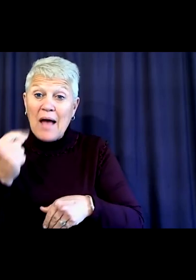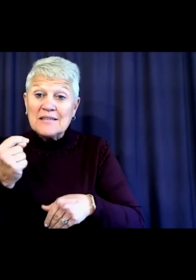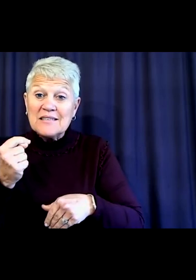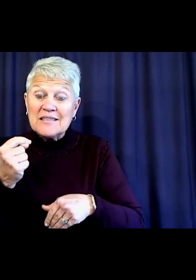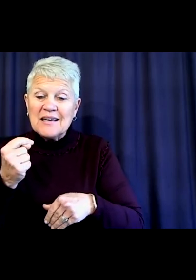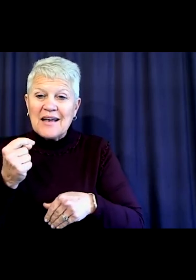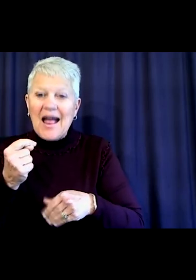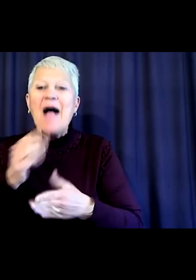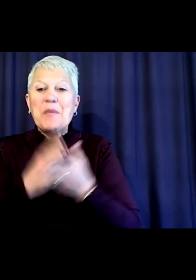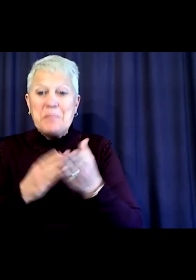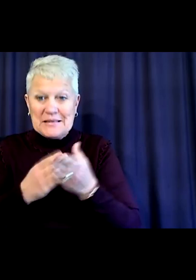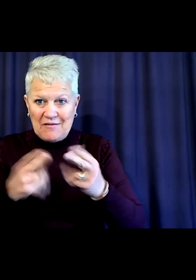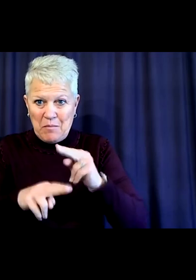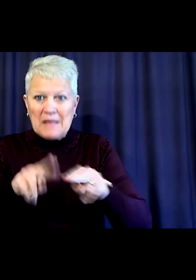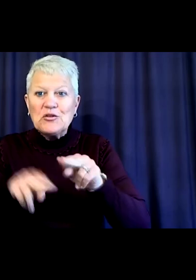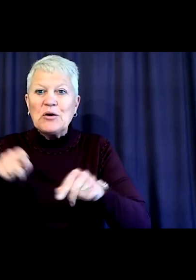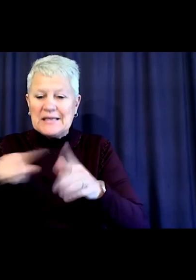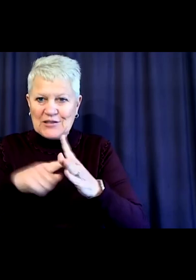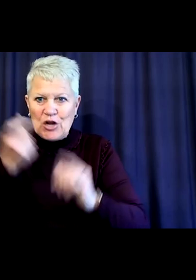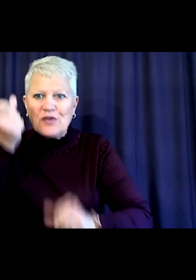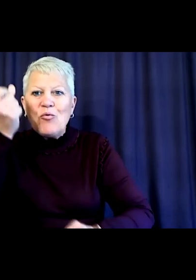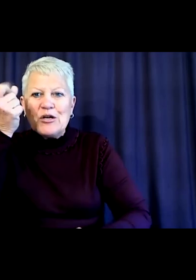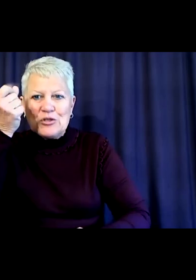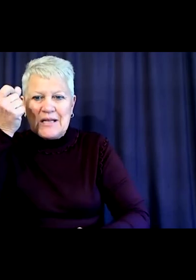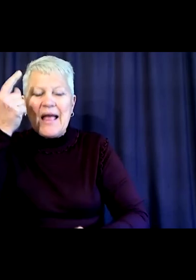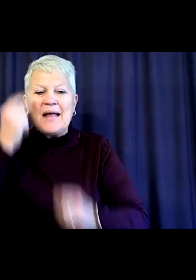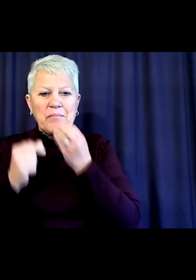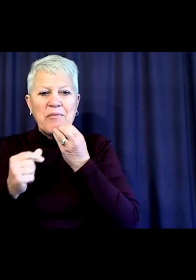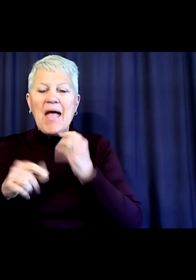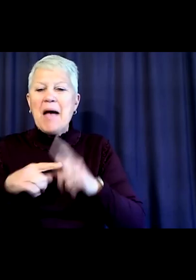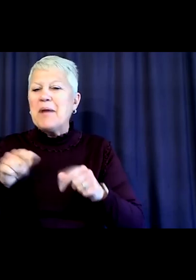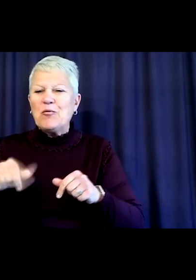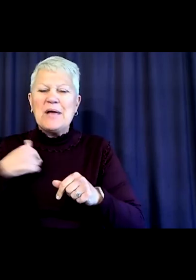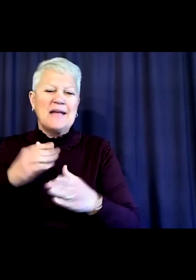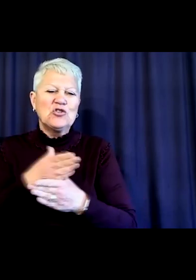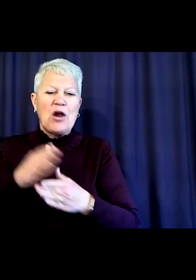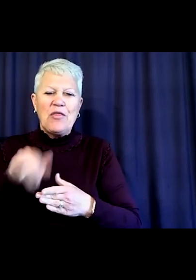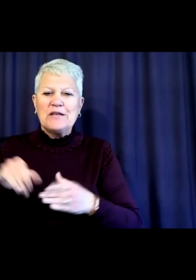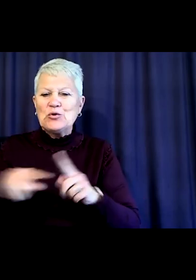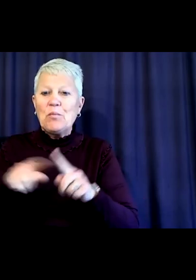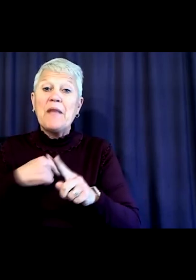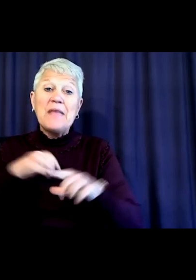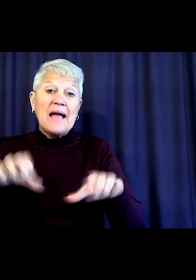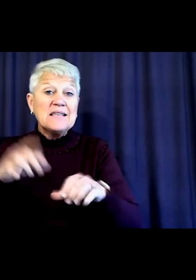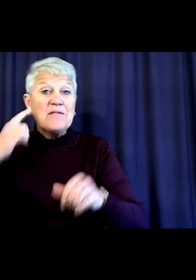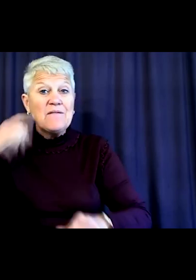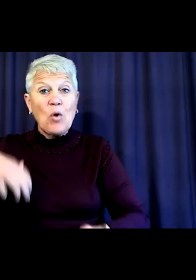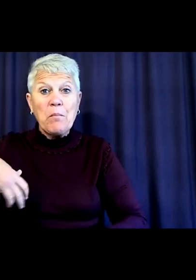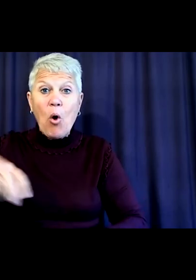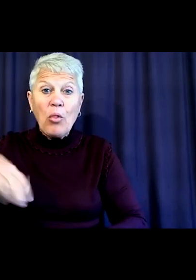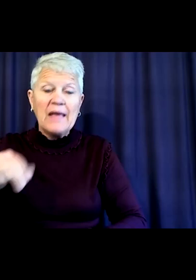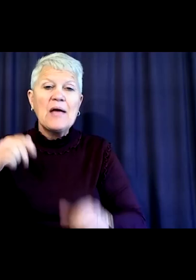were coming, falling into place. So, but this can all be shared. So like just the activity of bowling could